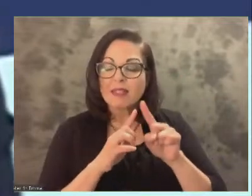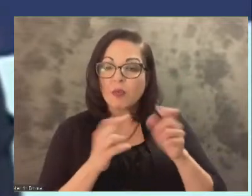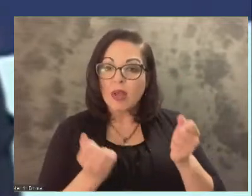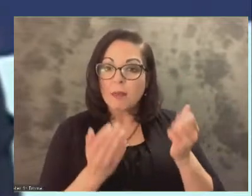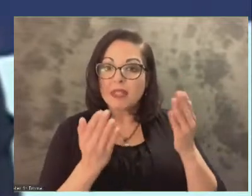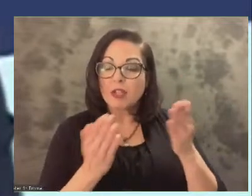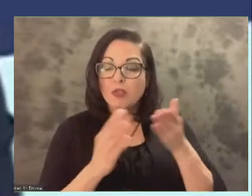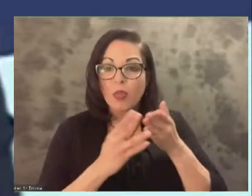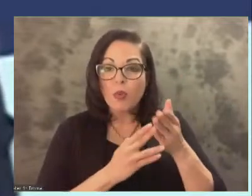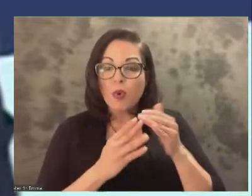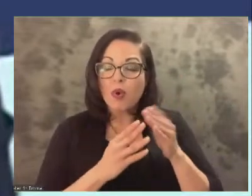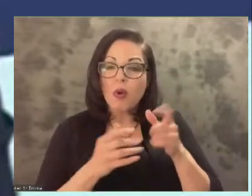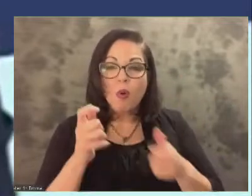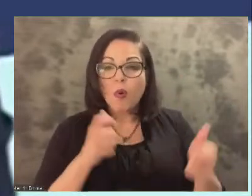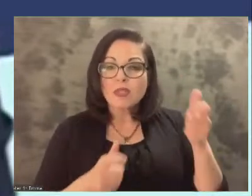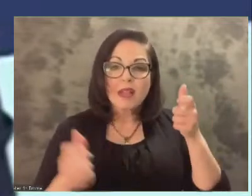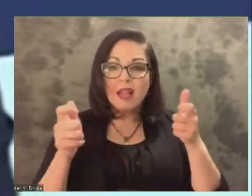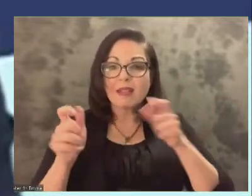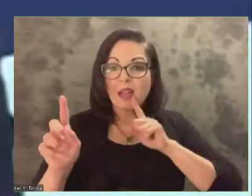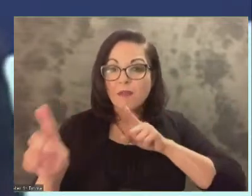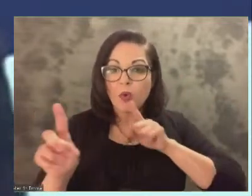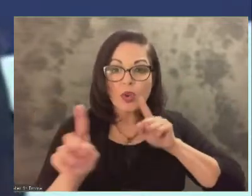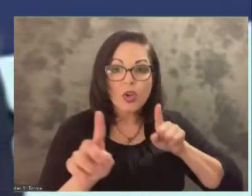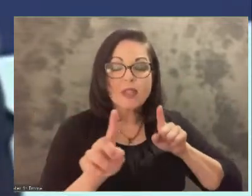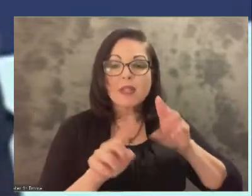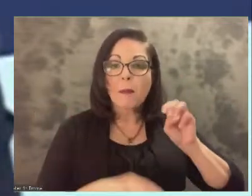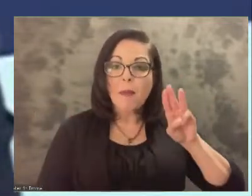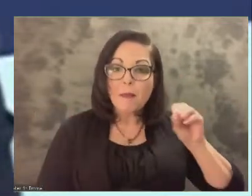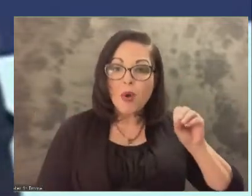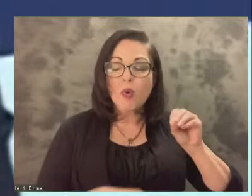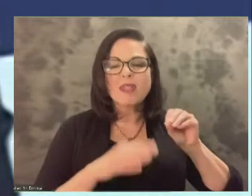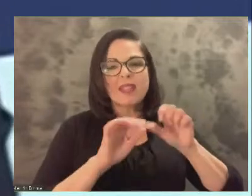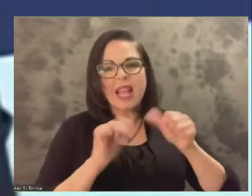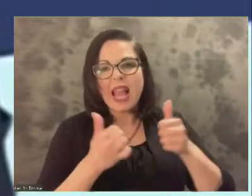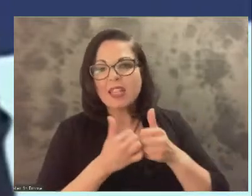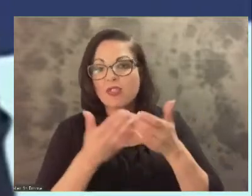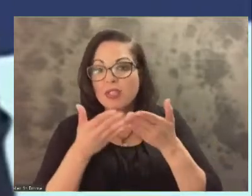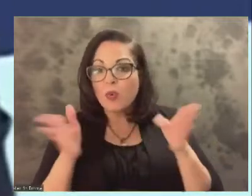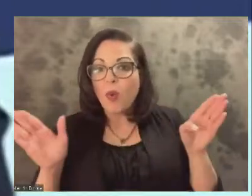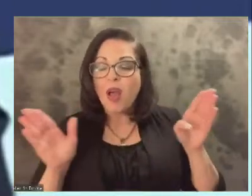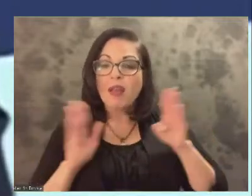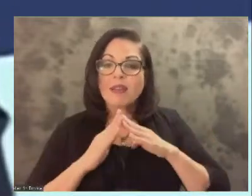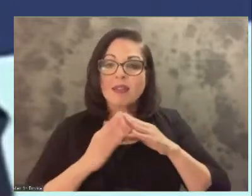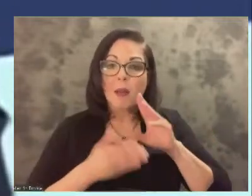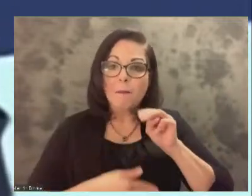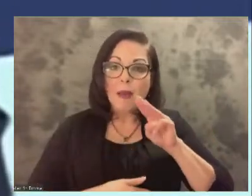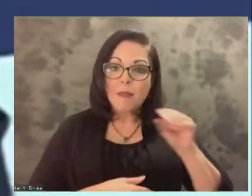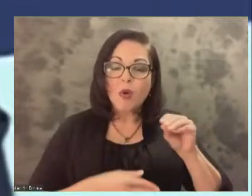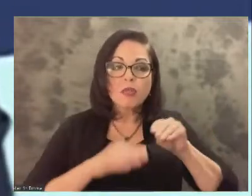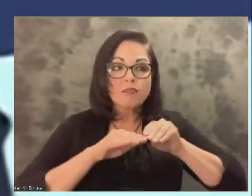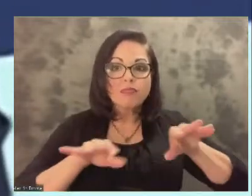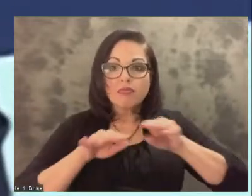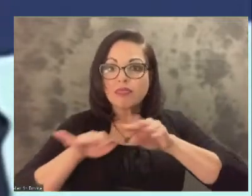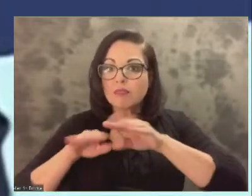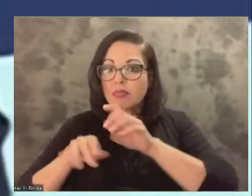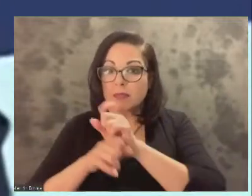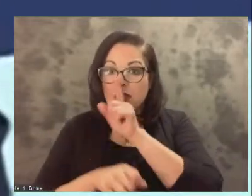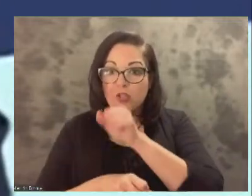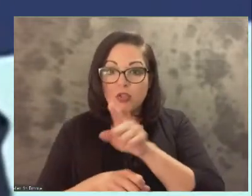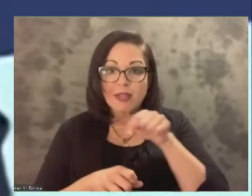of executive orders, memoranda, and agency-wide initiatives aimed at ensuring an equitable response to this pandemic.